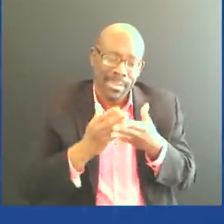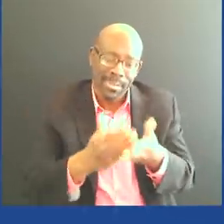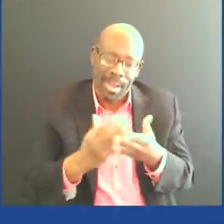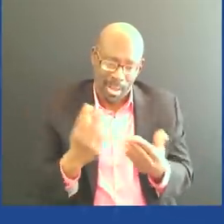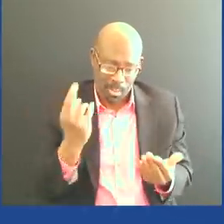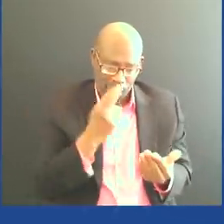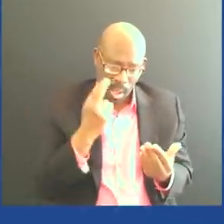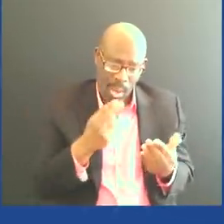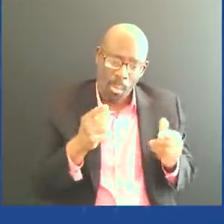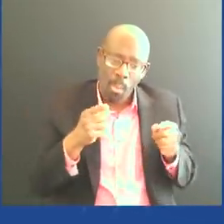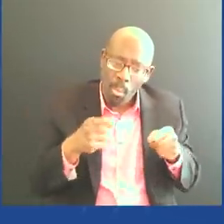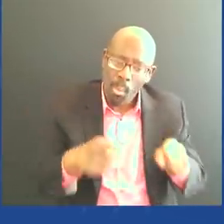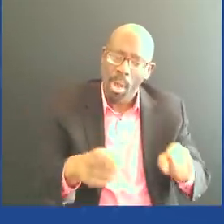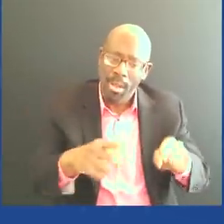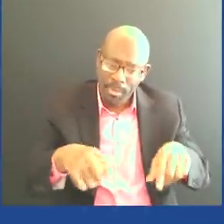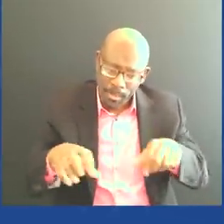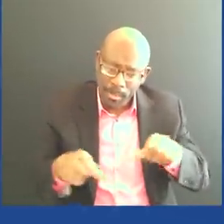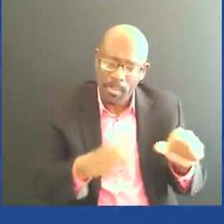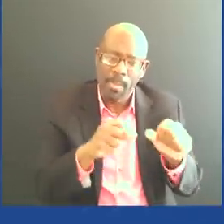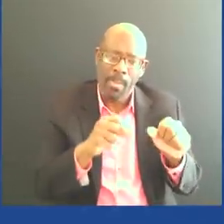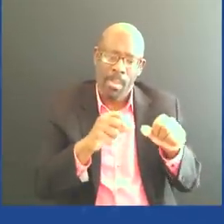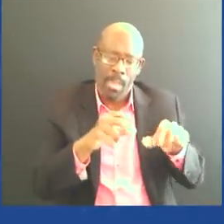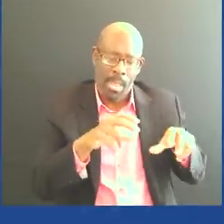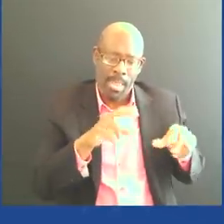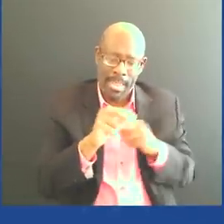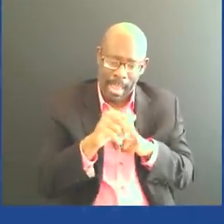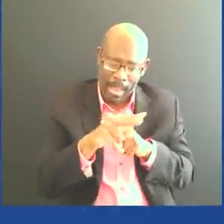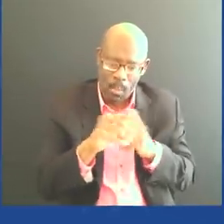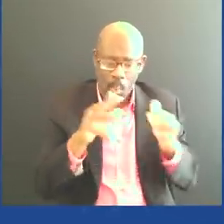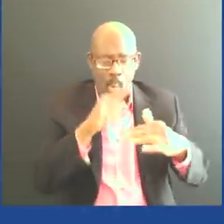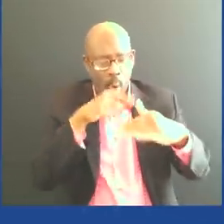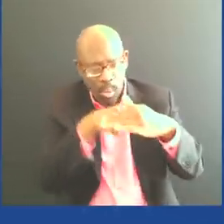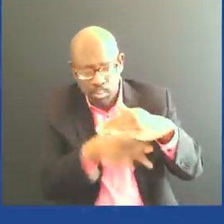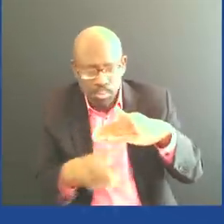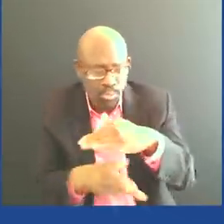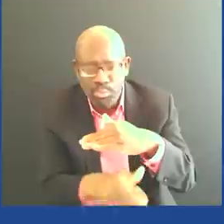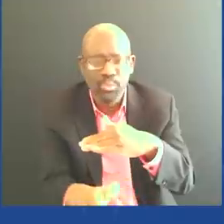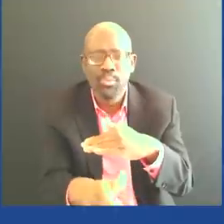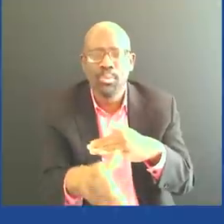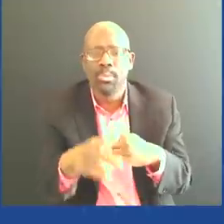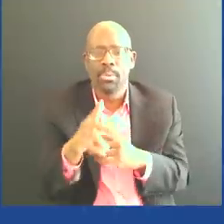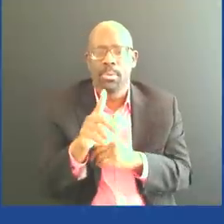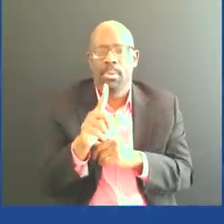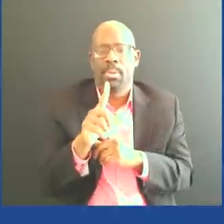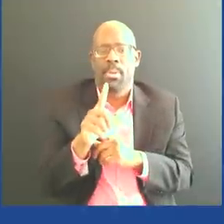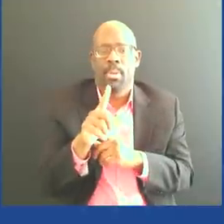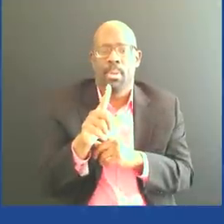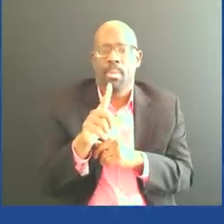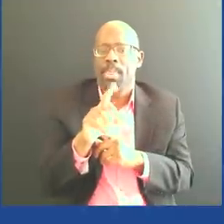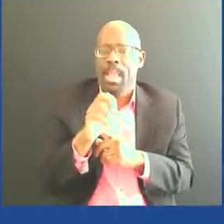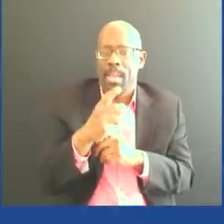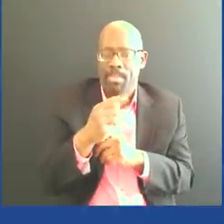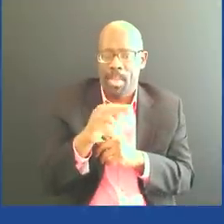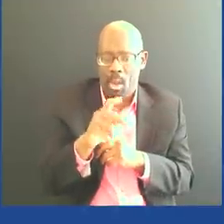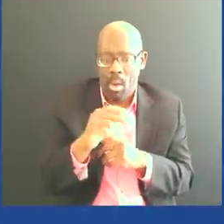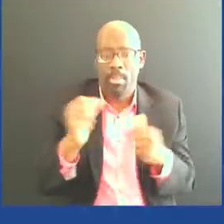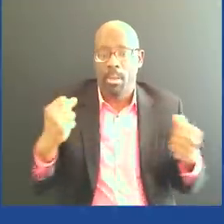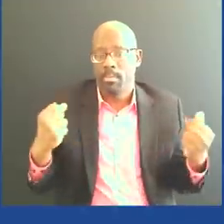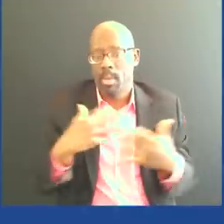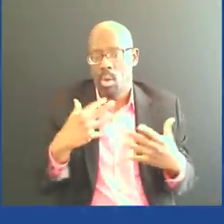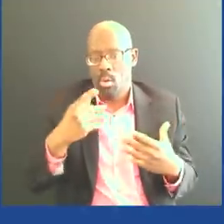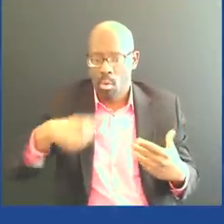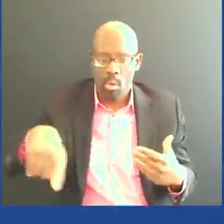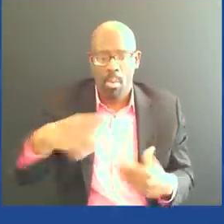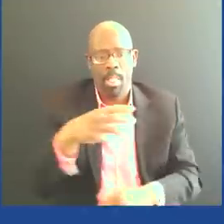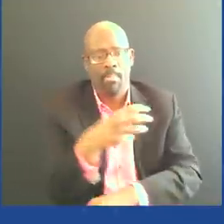The very qualities of the Leviathan, which terrified them, its power and surprise, were the long-sought qualities of the ultimate naval